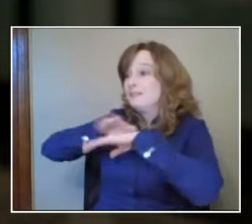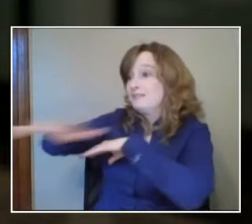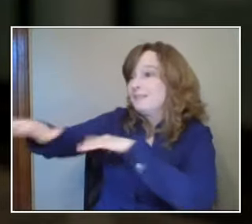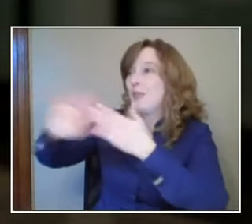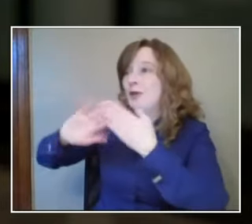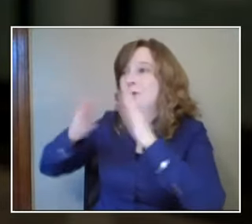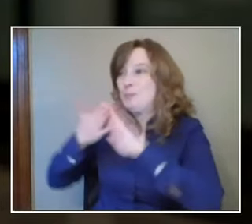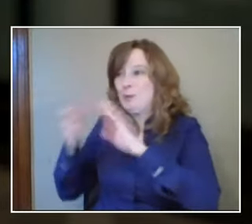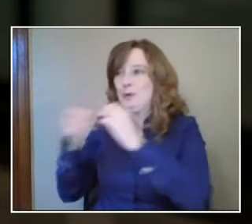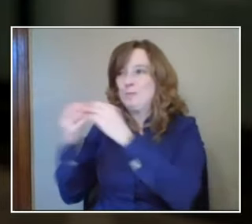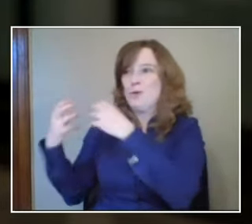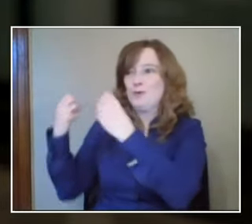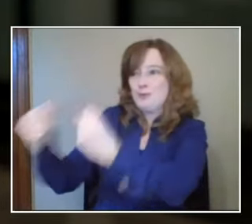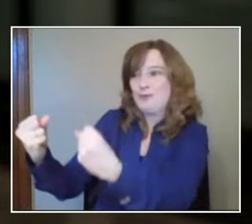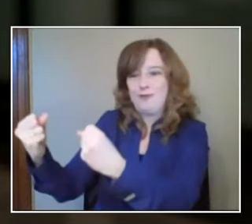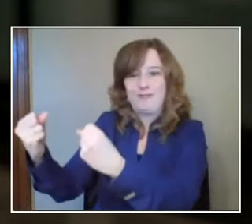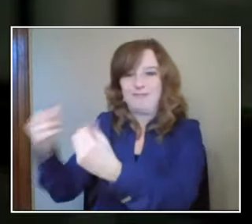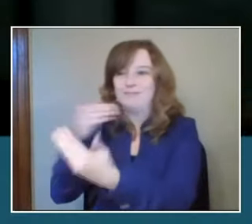wait to see what you do next.